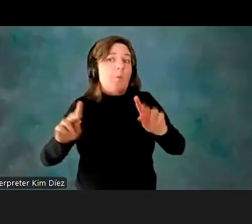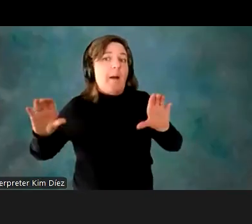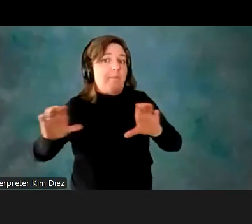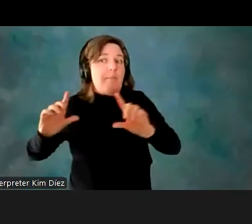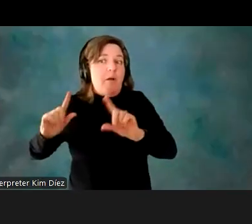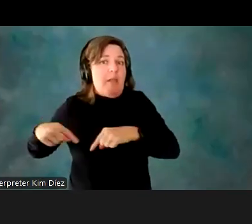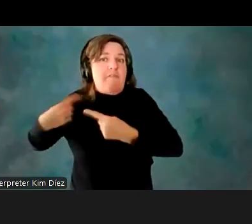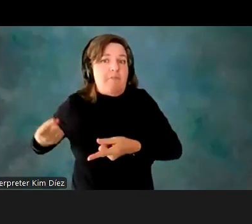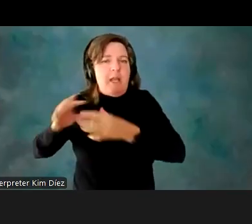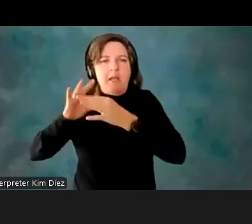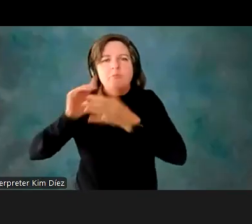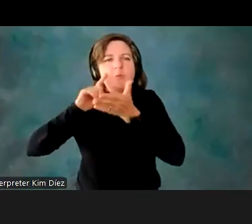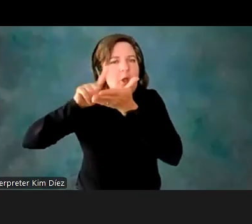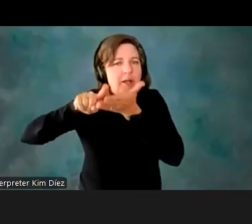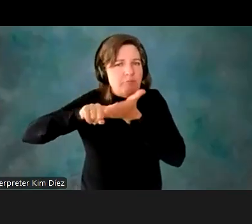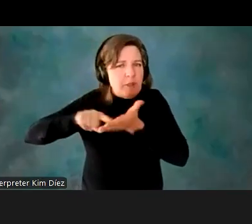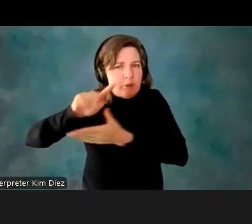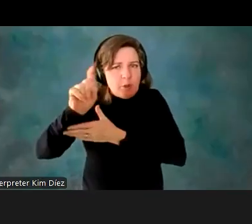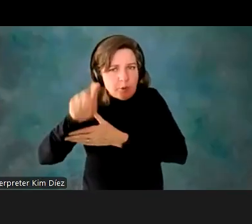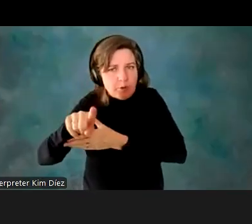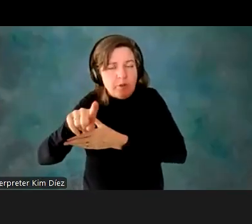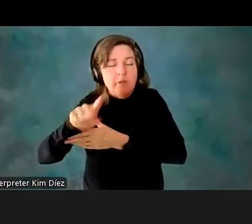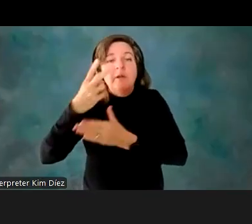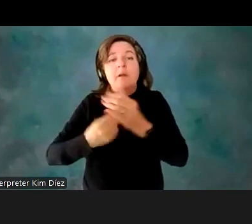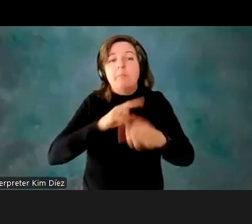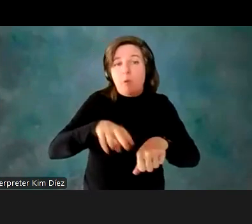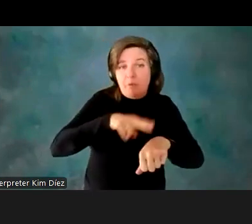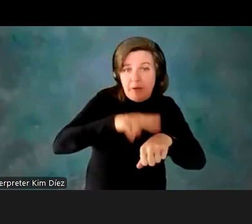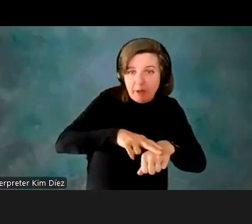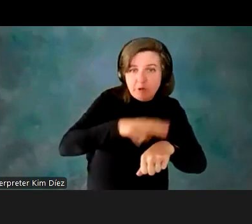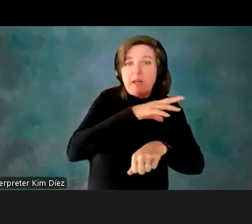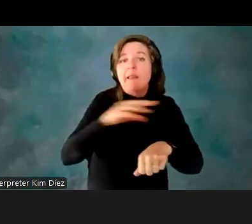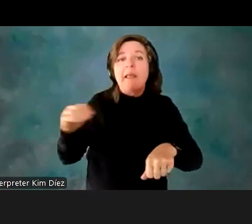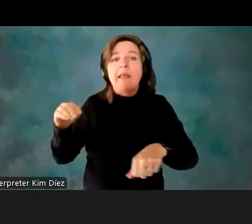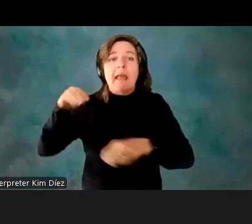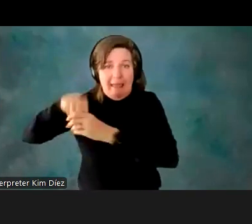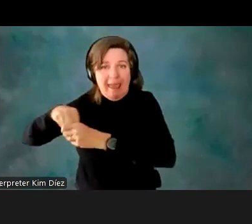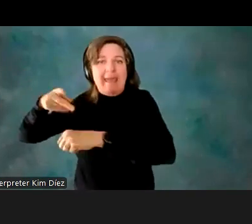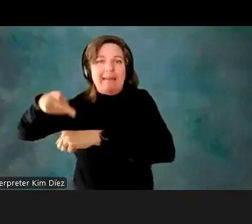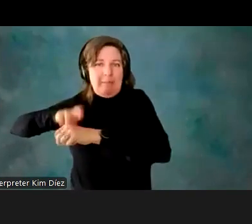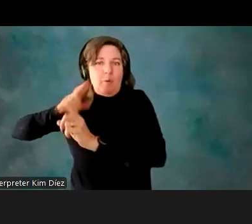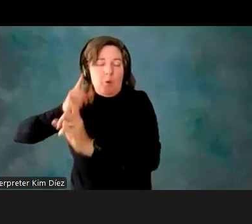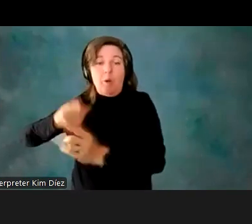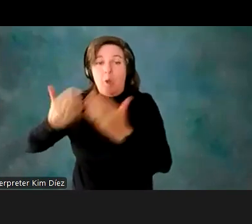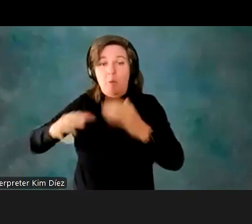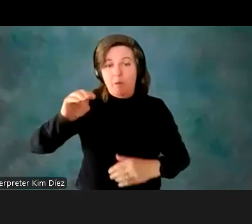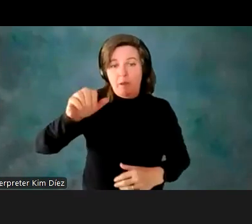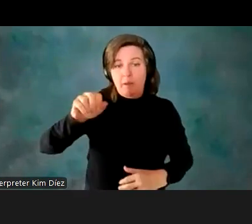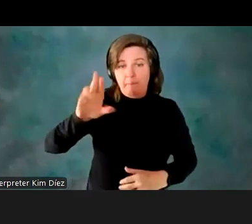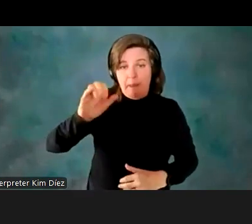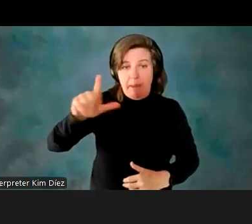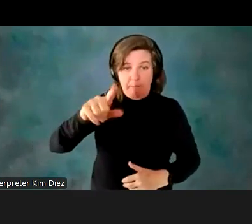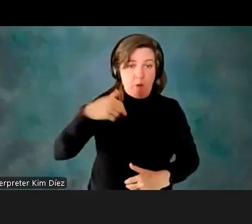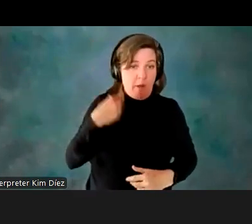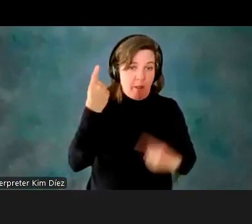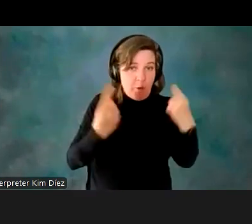questions, both nationally and in Puerto Rico. Maybe Manuel, you've got some thoughts on that